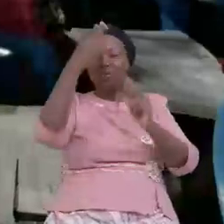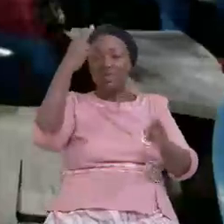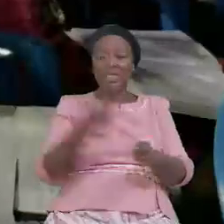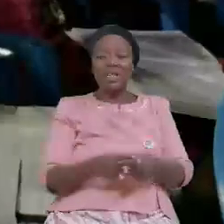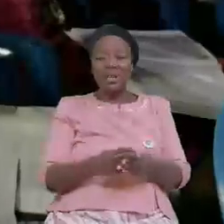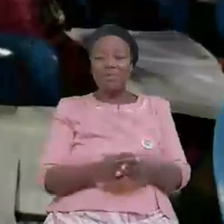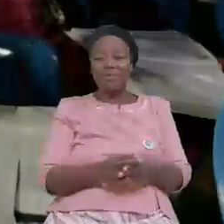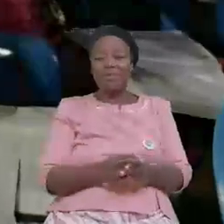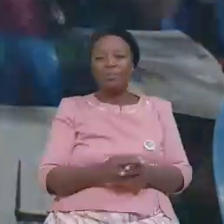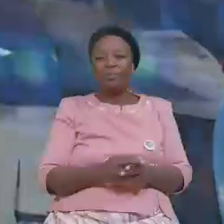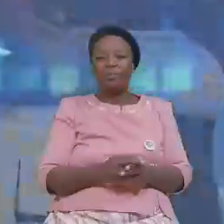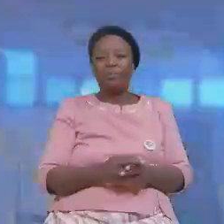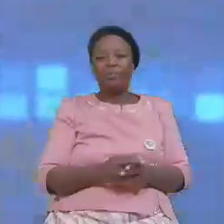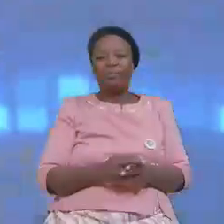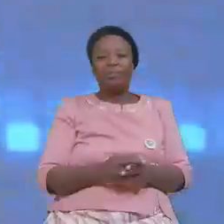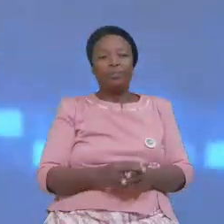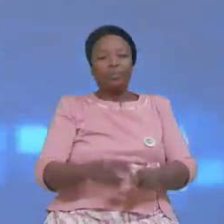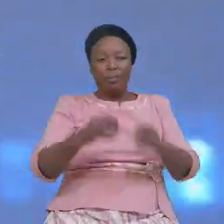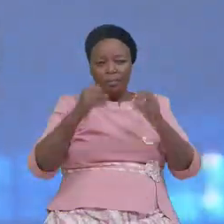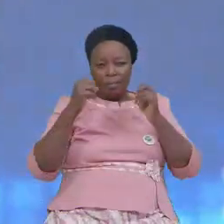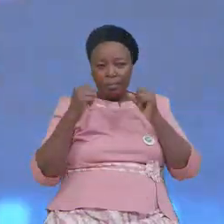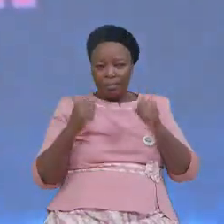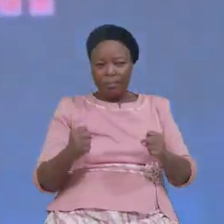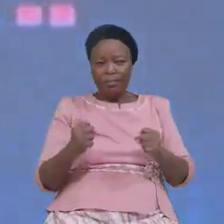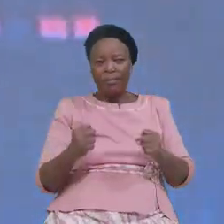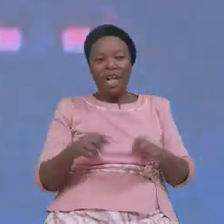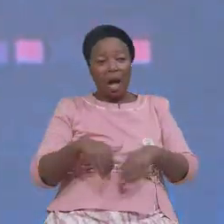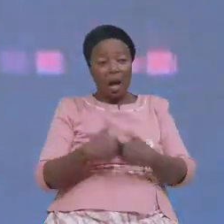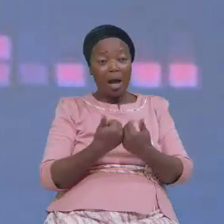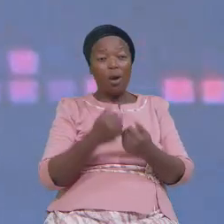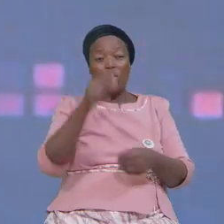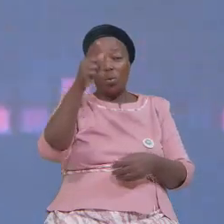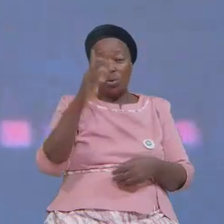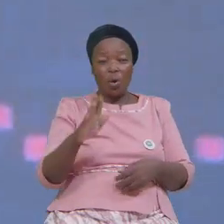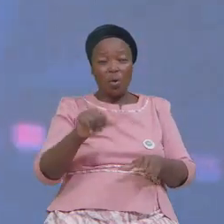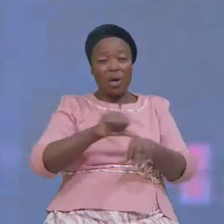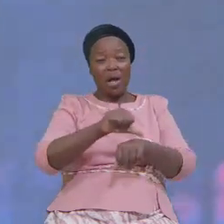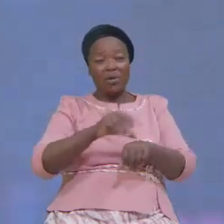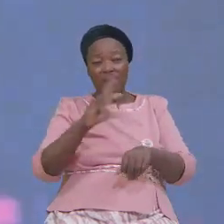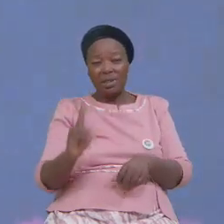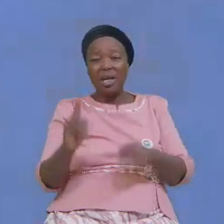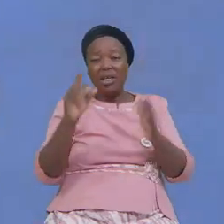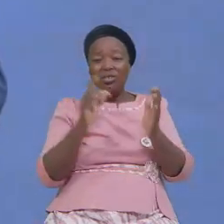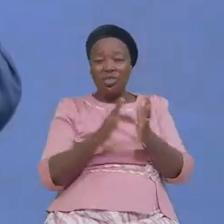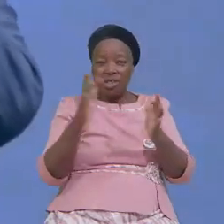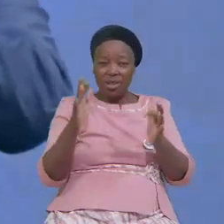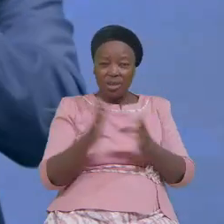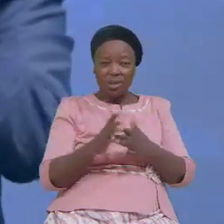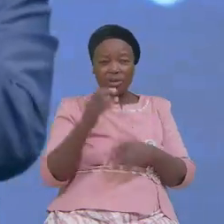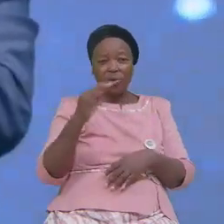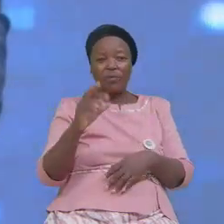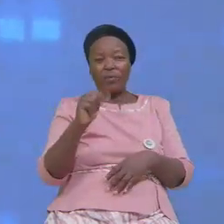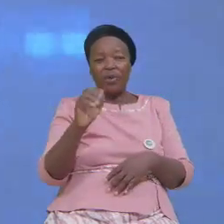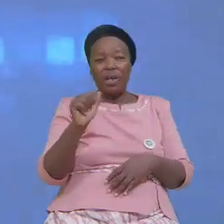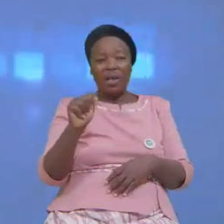name. How God anointed Jesus of